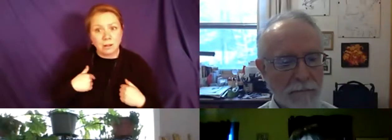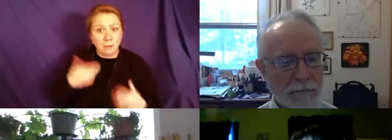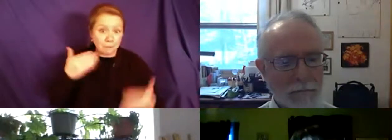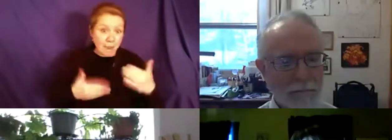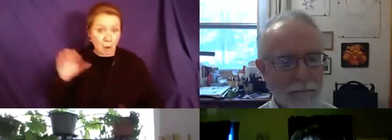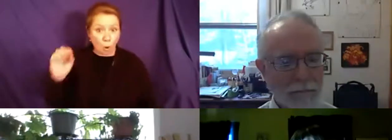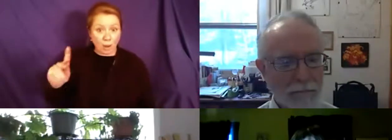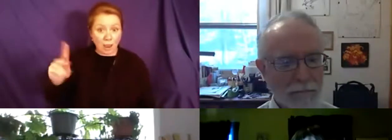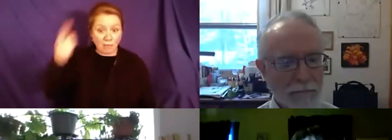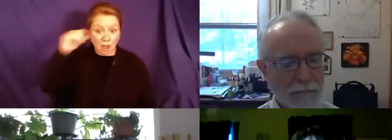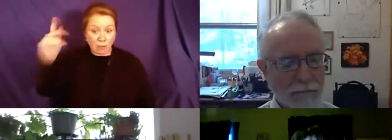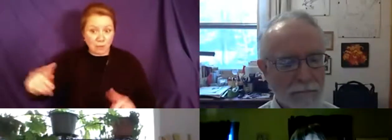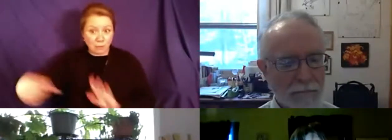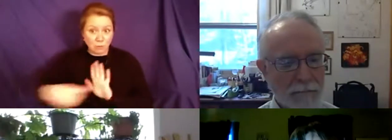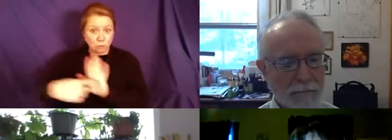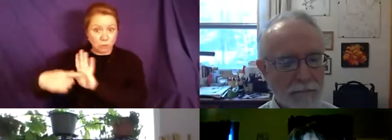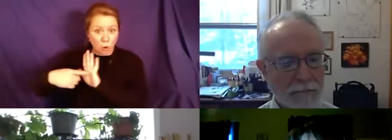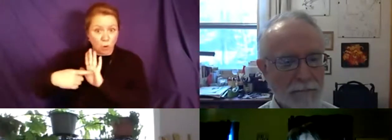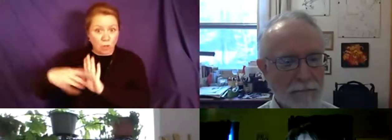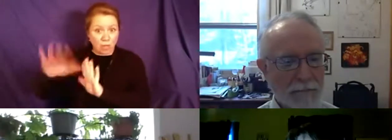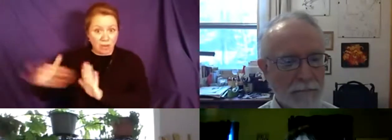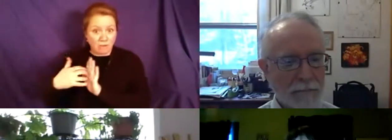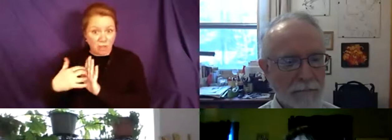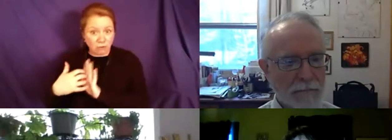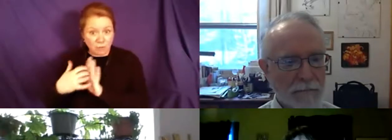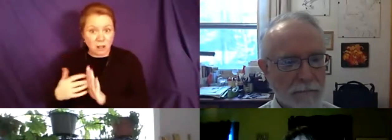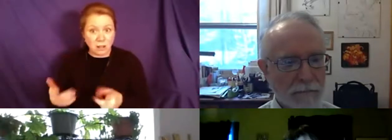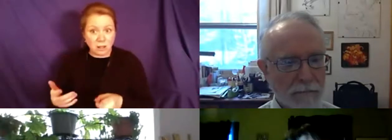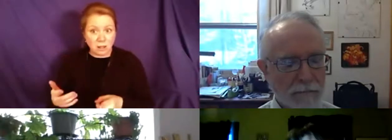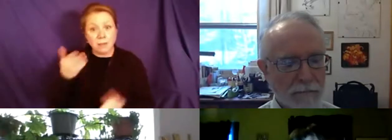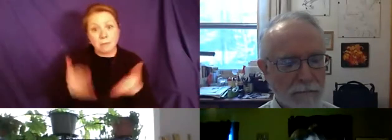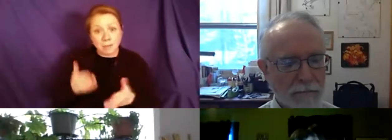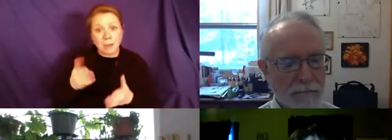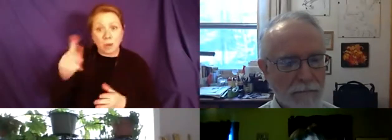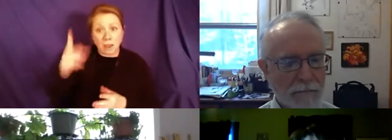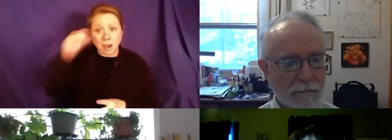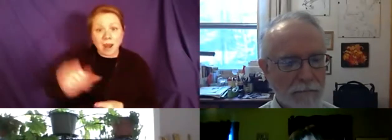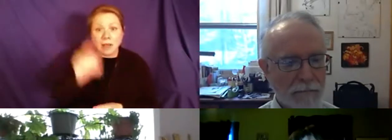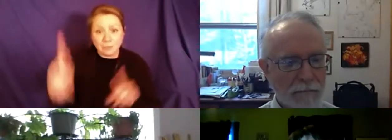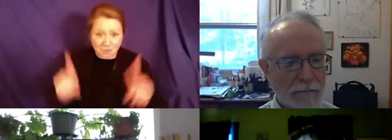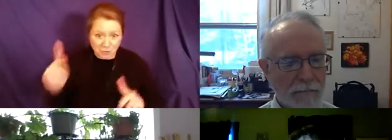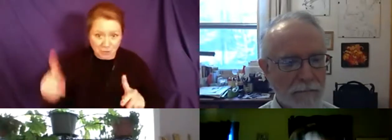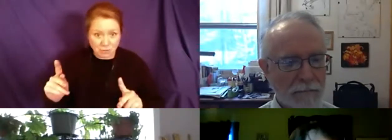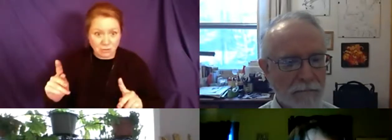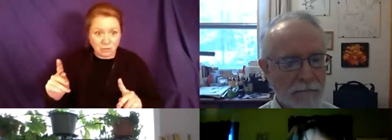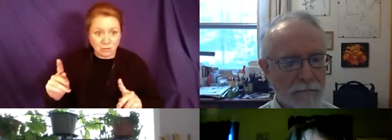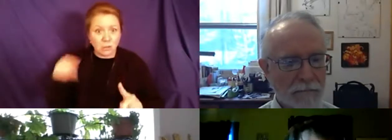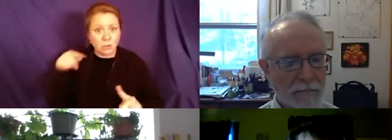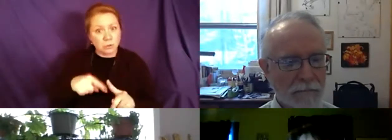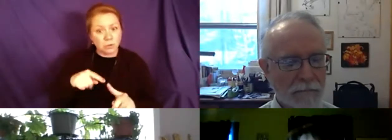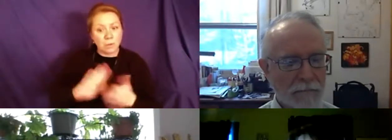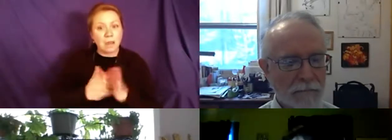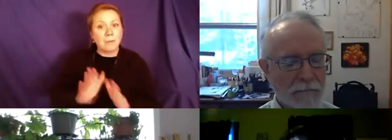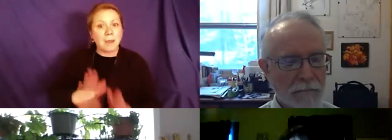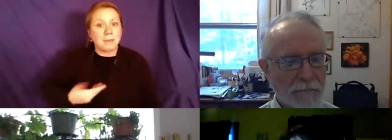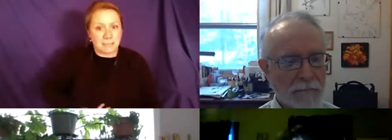other people to show that they're vulnerable sometimes. It might be okay for other people to be upset